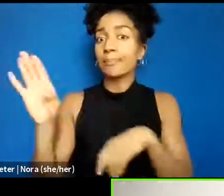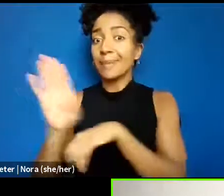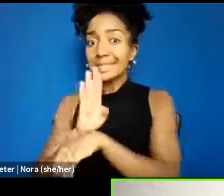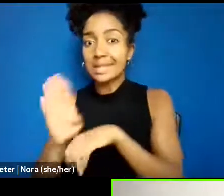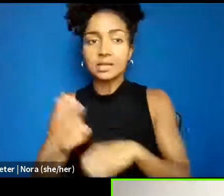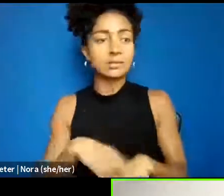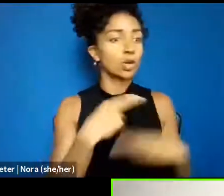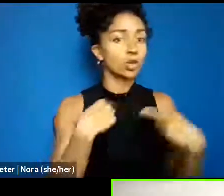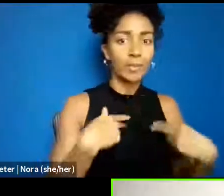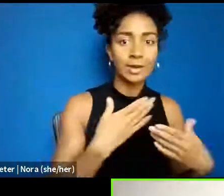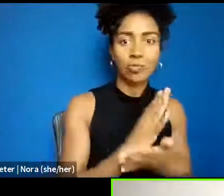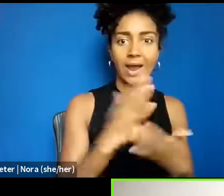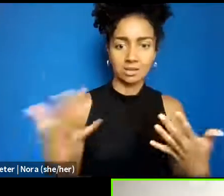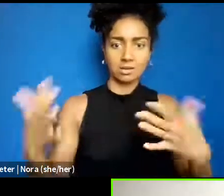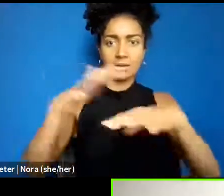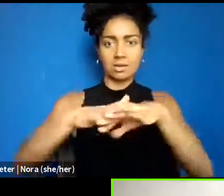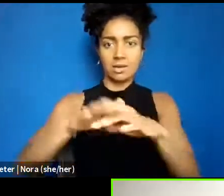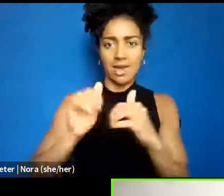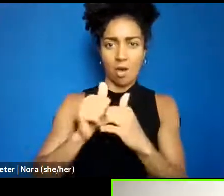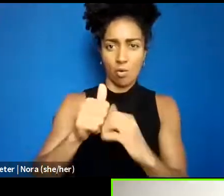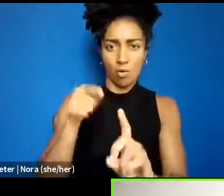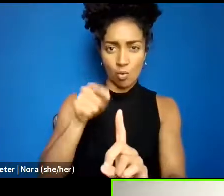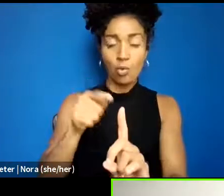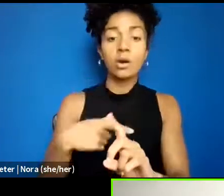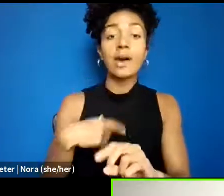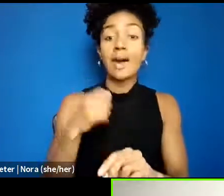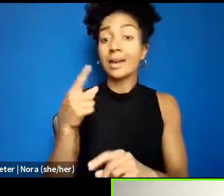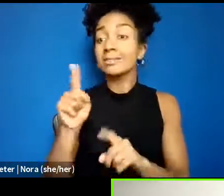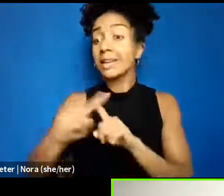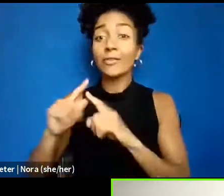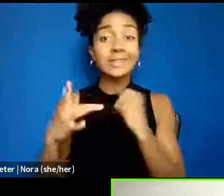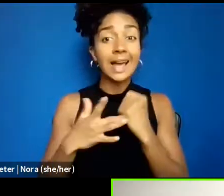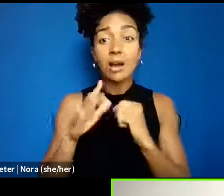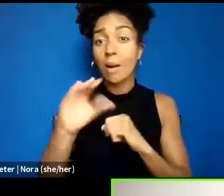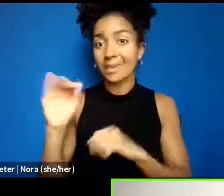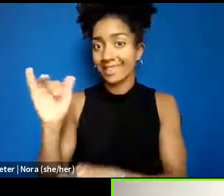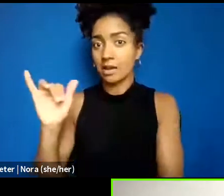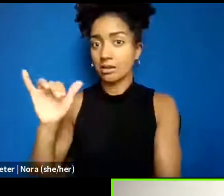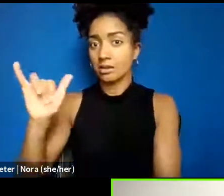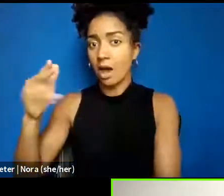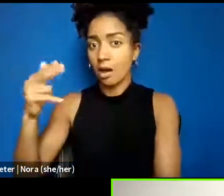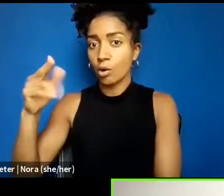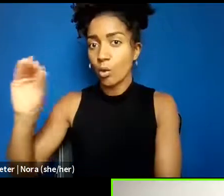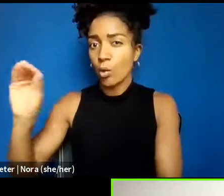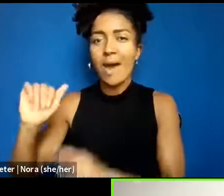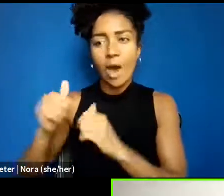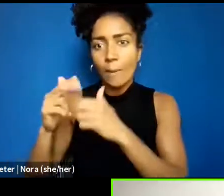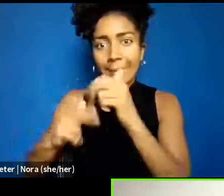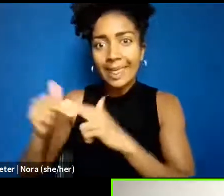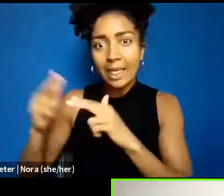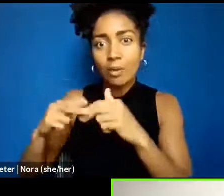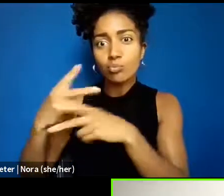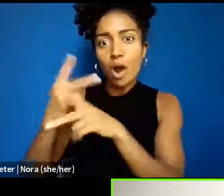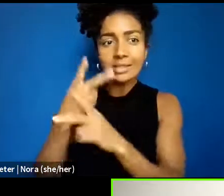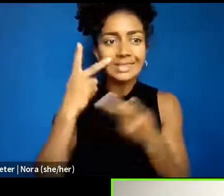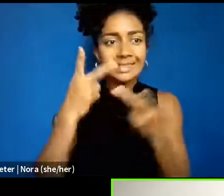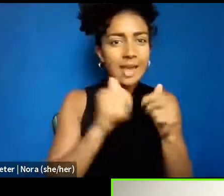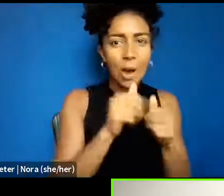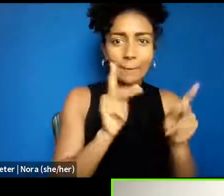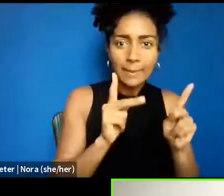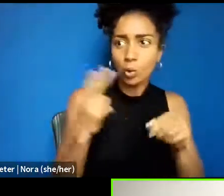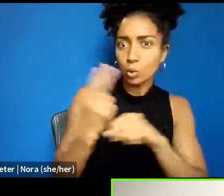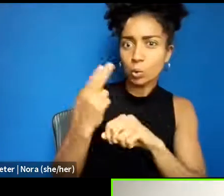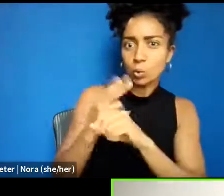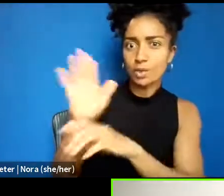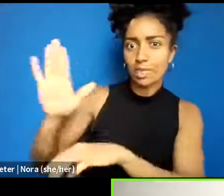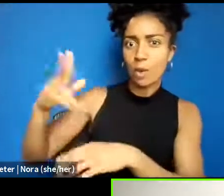how companies like Yahoo or any tech companies were building products and how people were using them. And it really became clear that